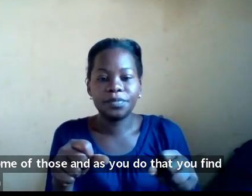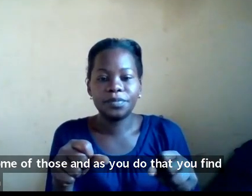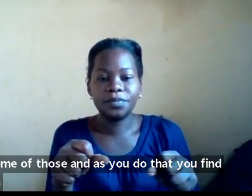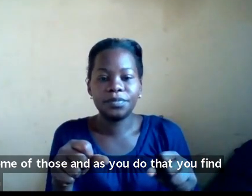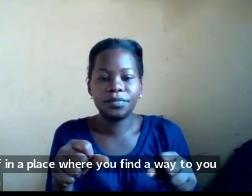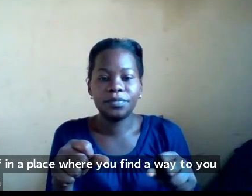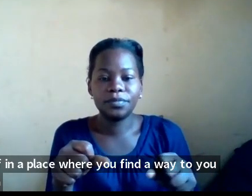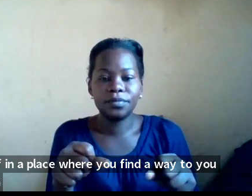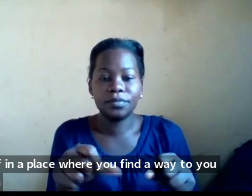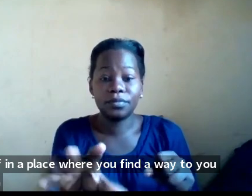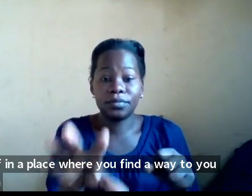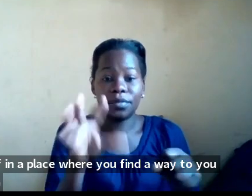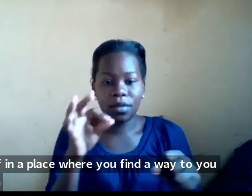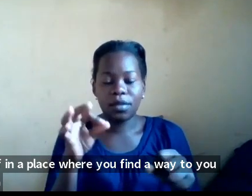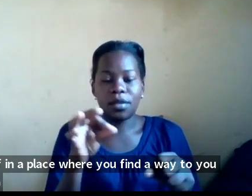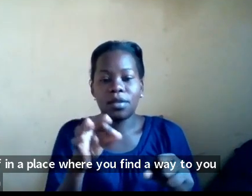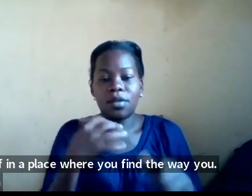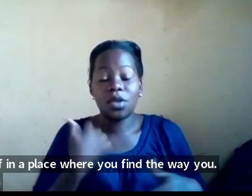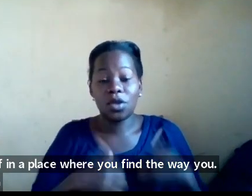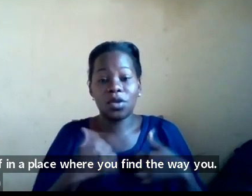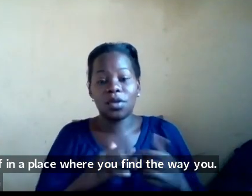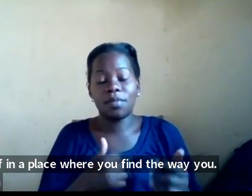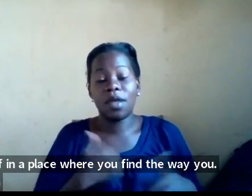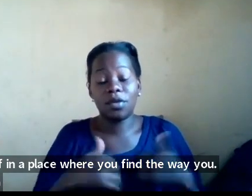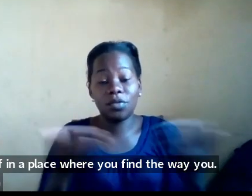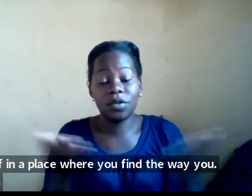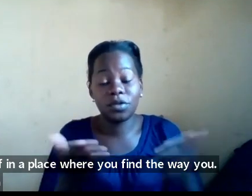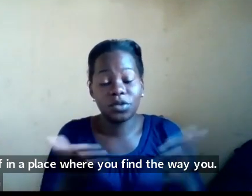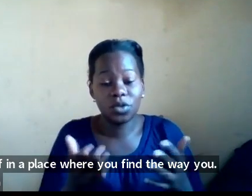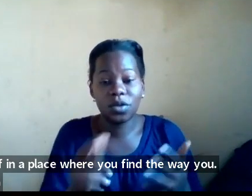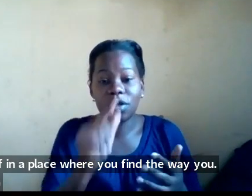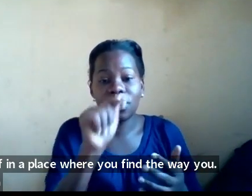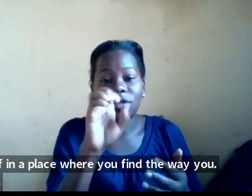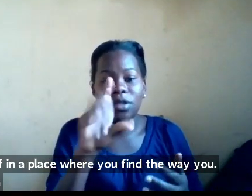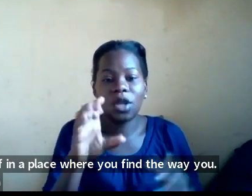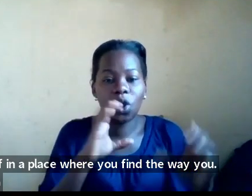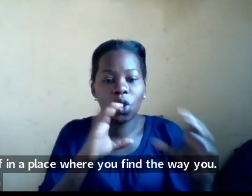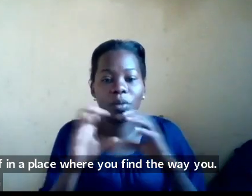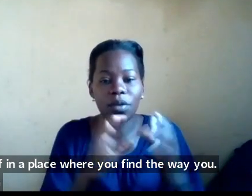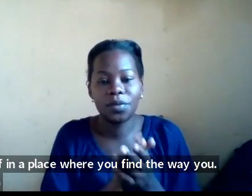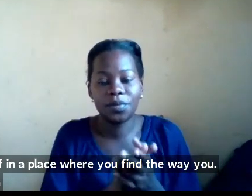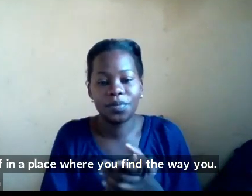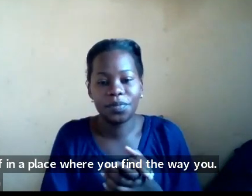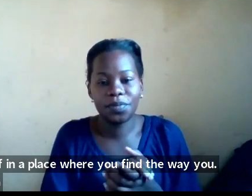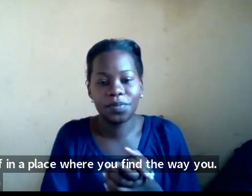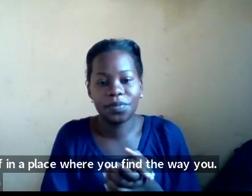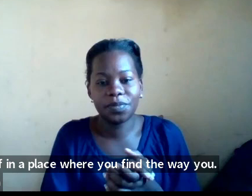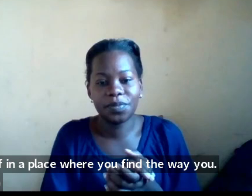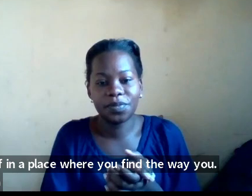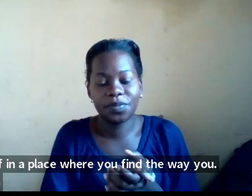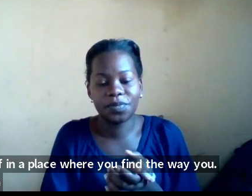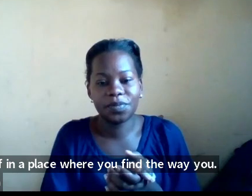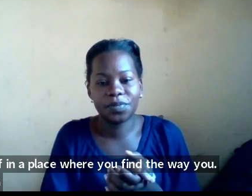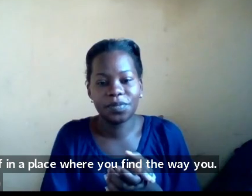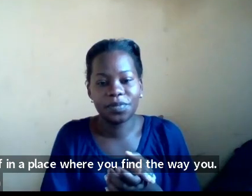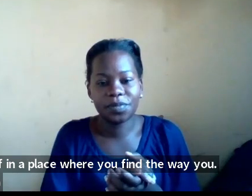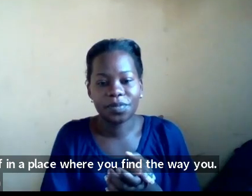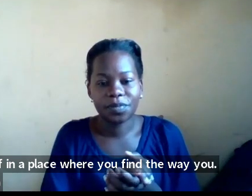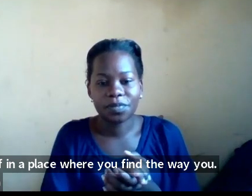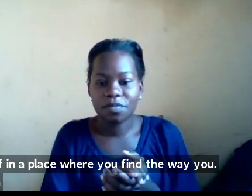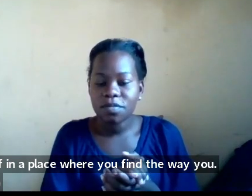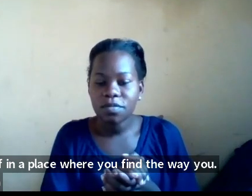where you pick your interest. And really my interest was more in the telecommunication side, the lighter current side of things, and eventually the innovation space,